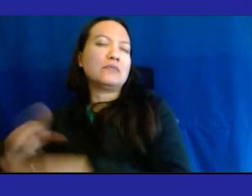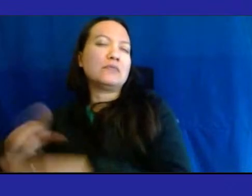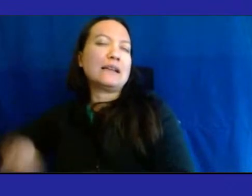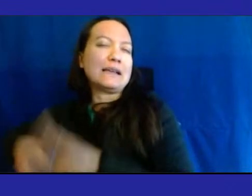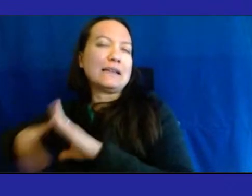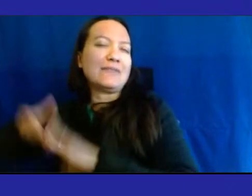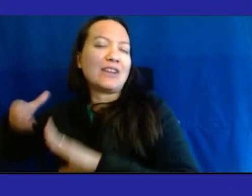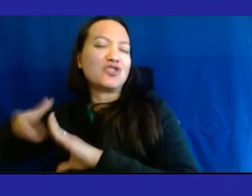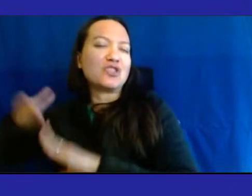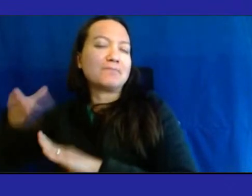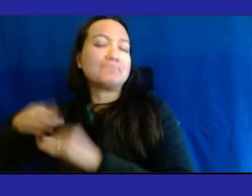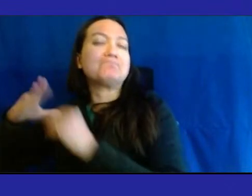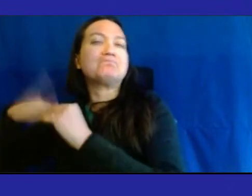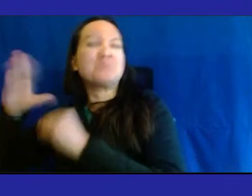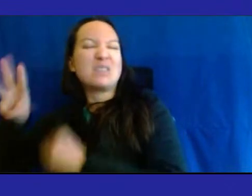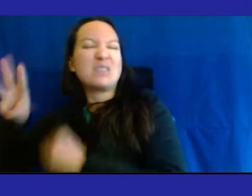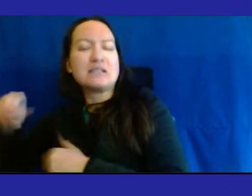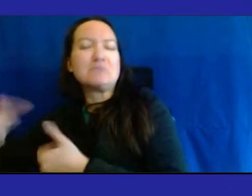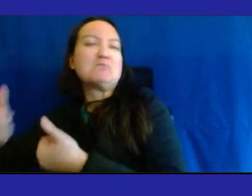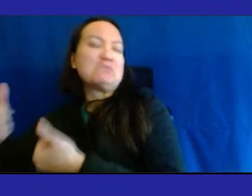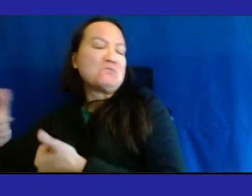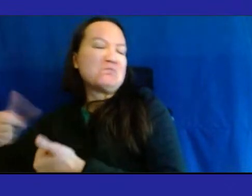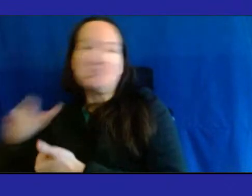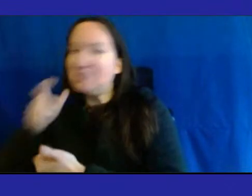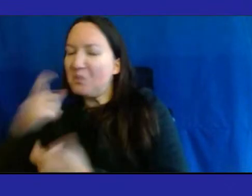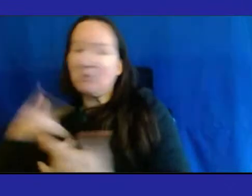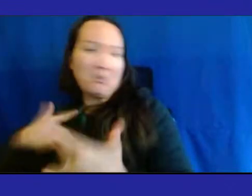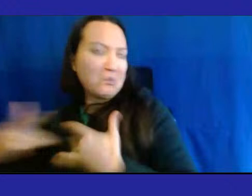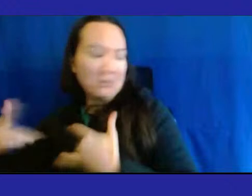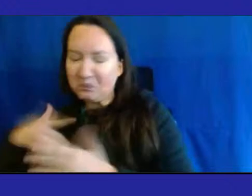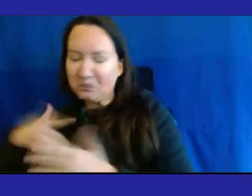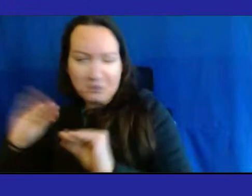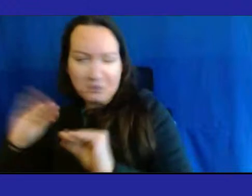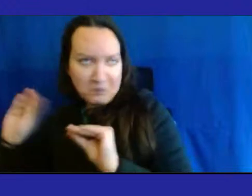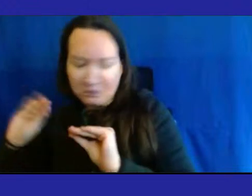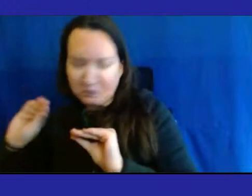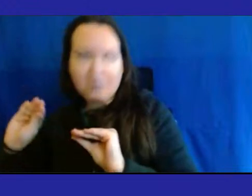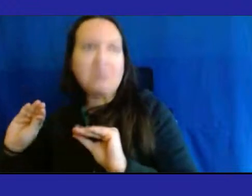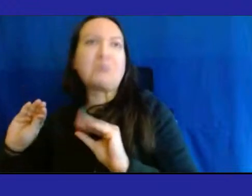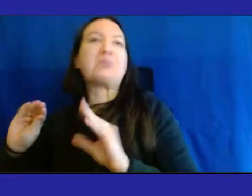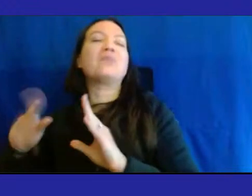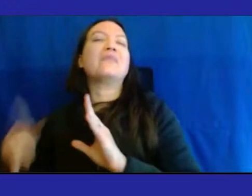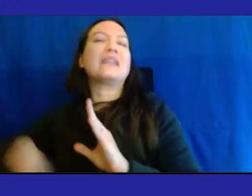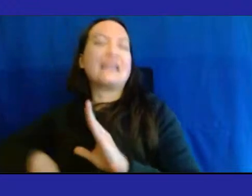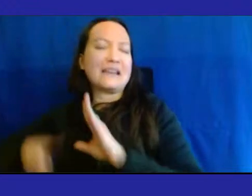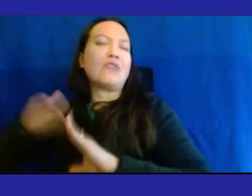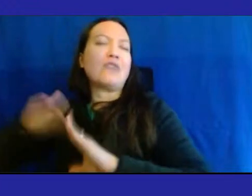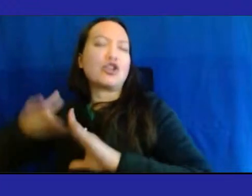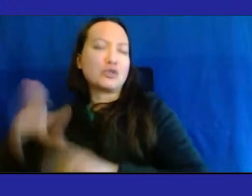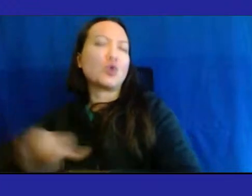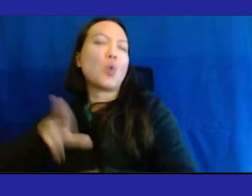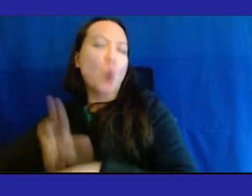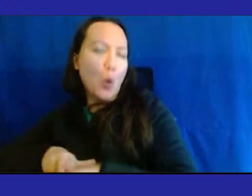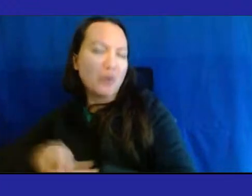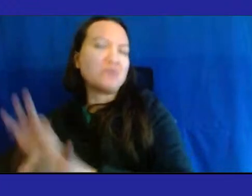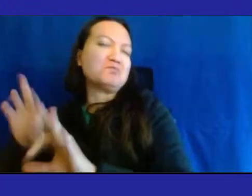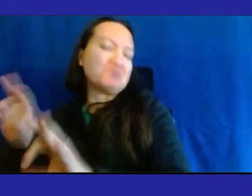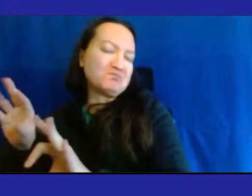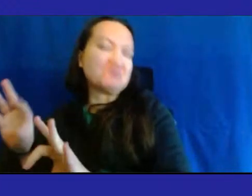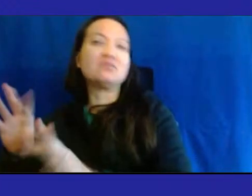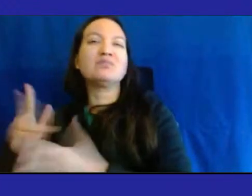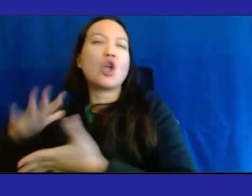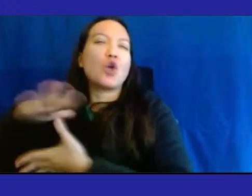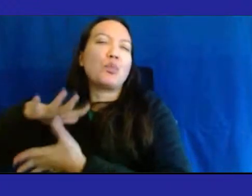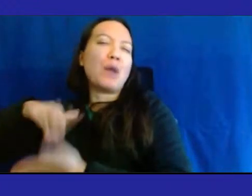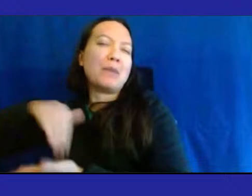EGFR greater than 60, no major concerns, your kidney function is good. As your primary care